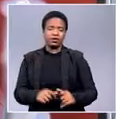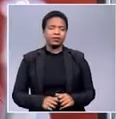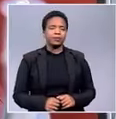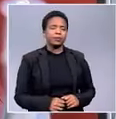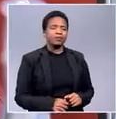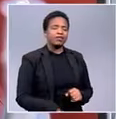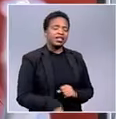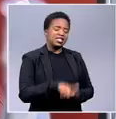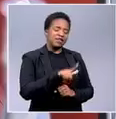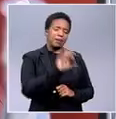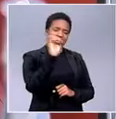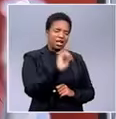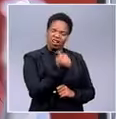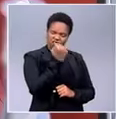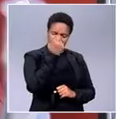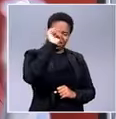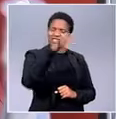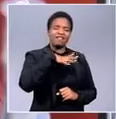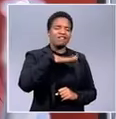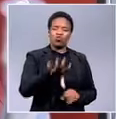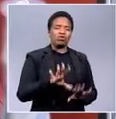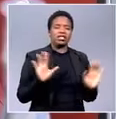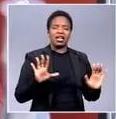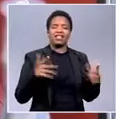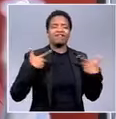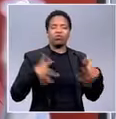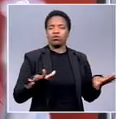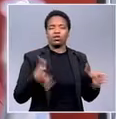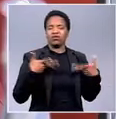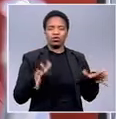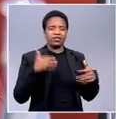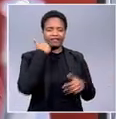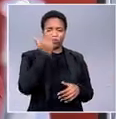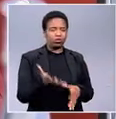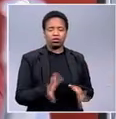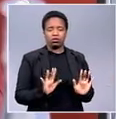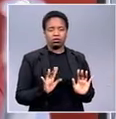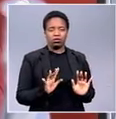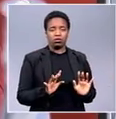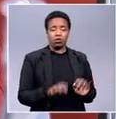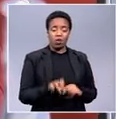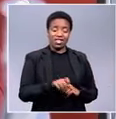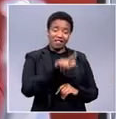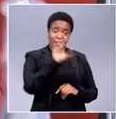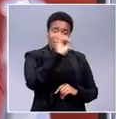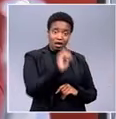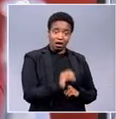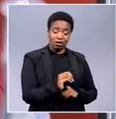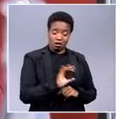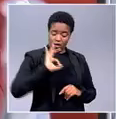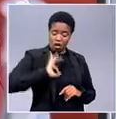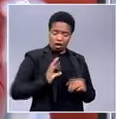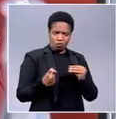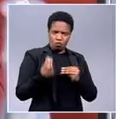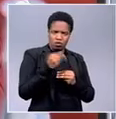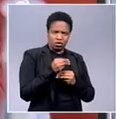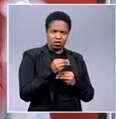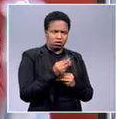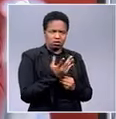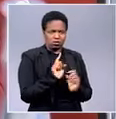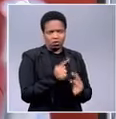has been there, it was rejected. We can't talk about it as a settlement if they are linking 7% to a single